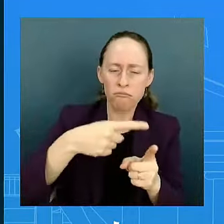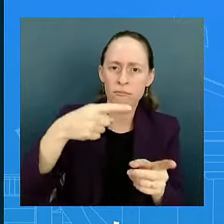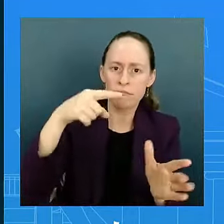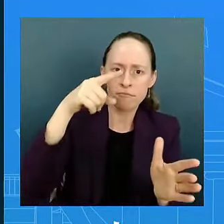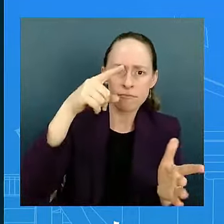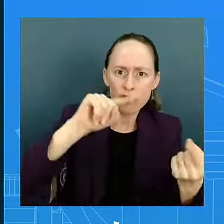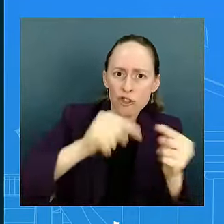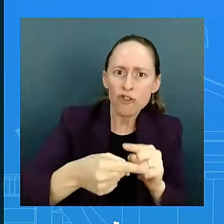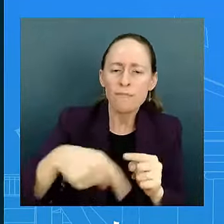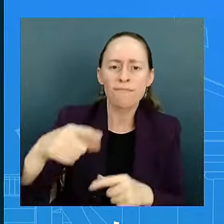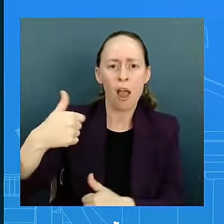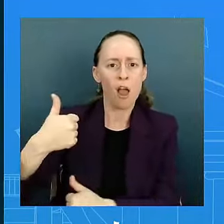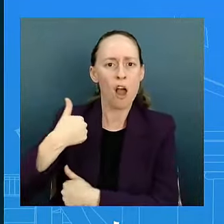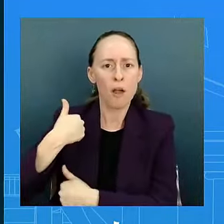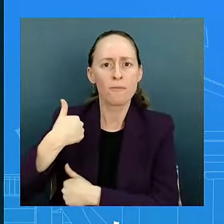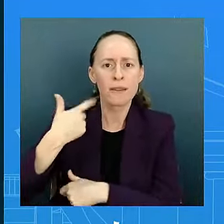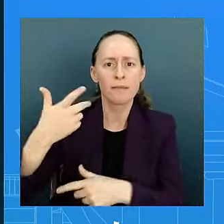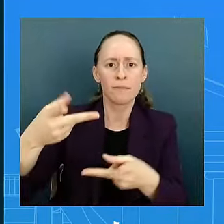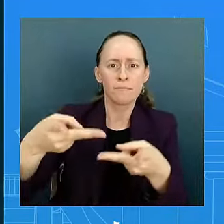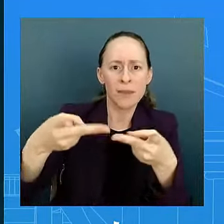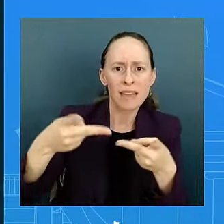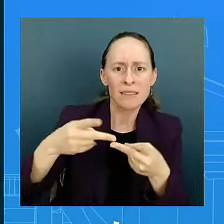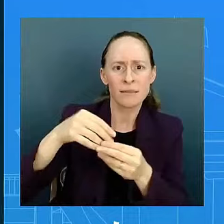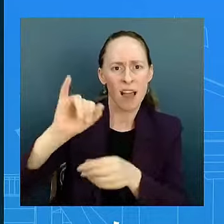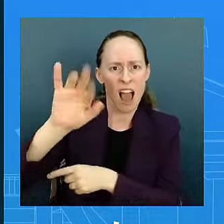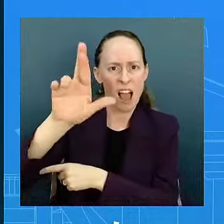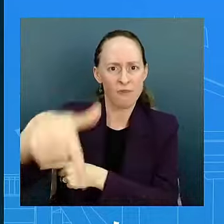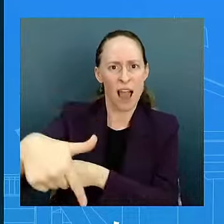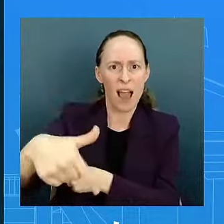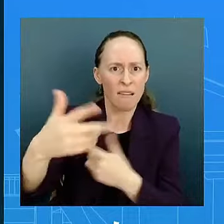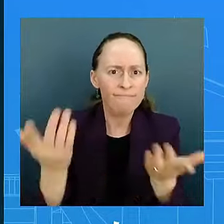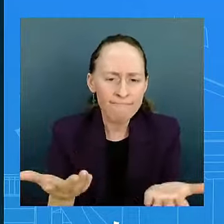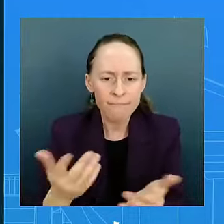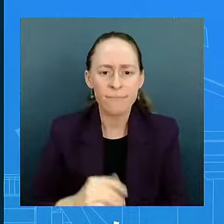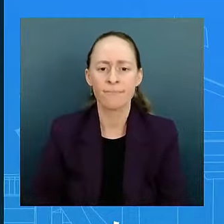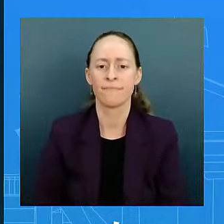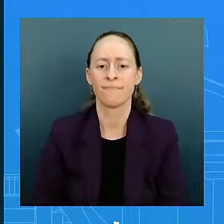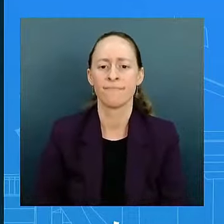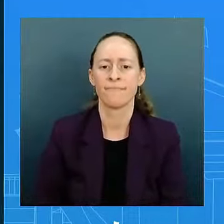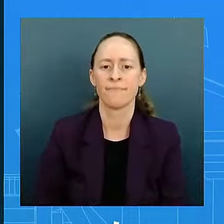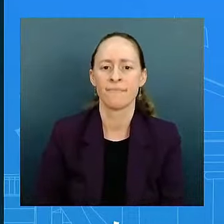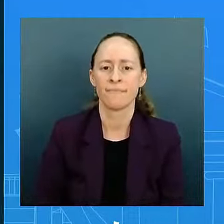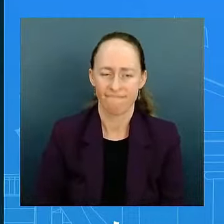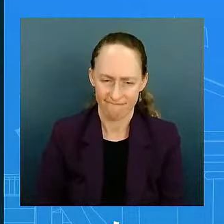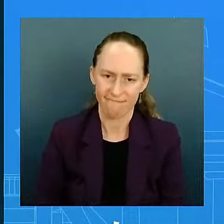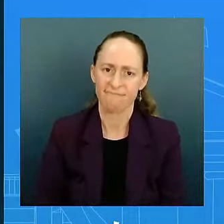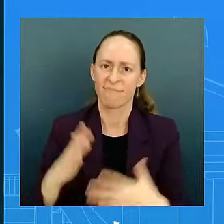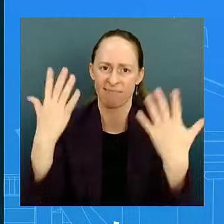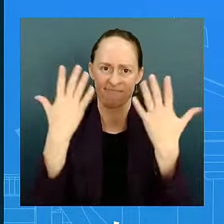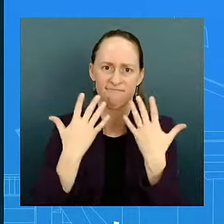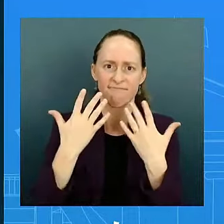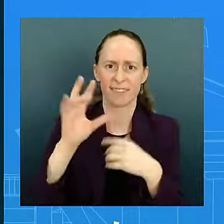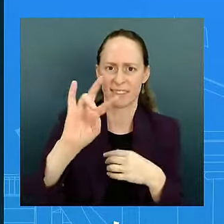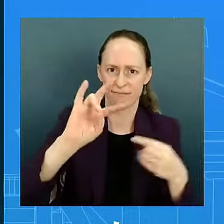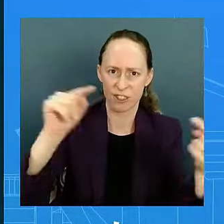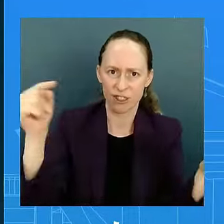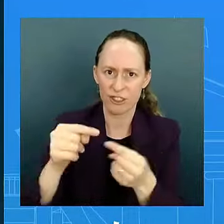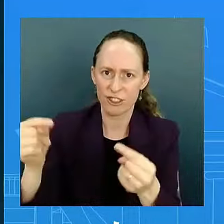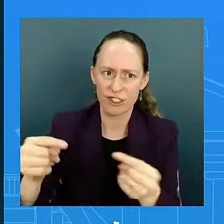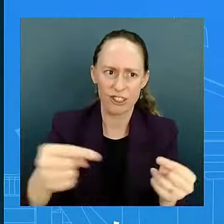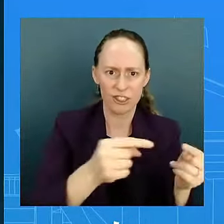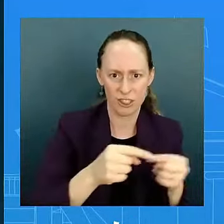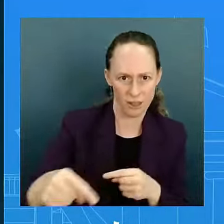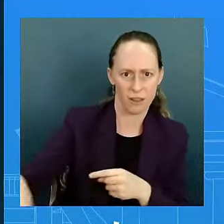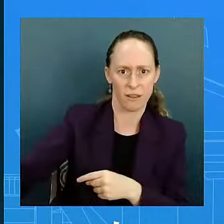So there's been a lot of things happening, unfortunately. So I will say this, the United States condemns the attack on the al-Assad